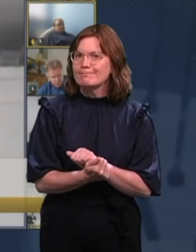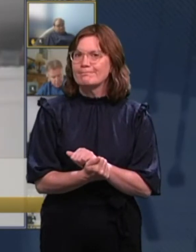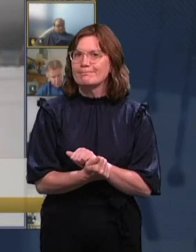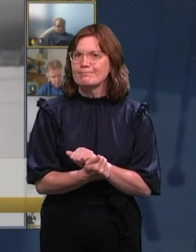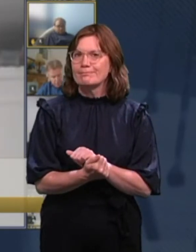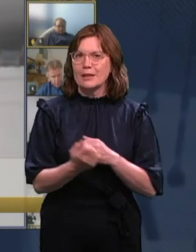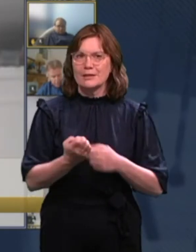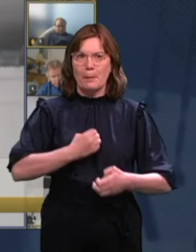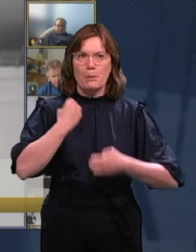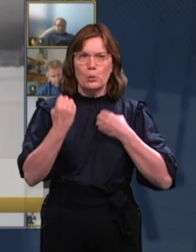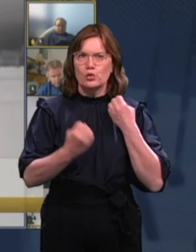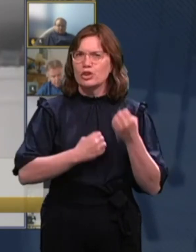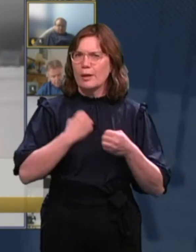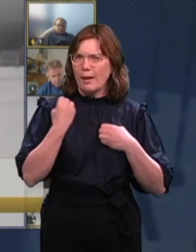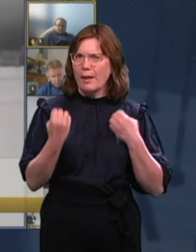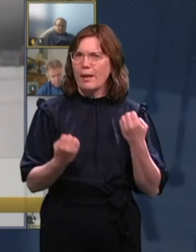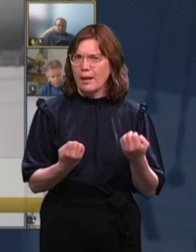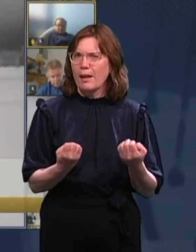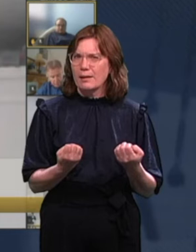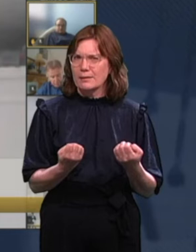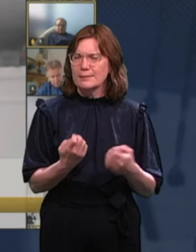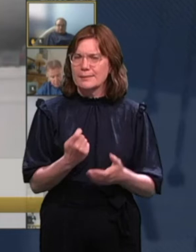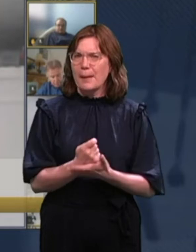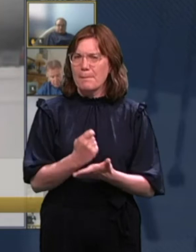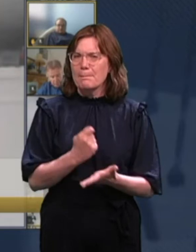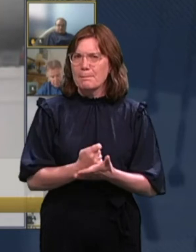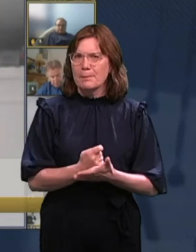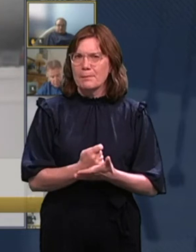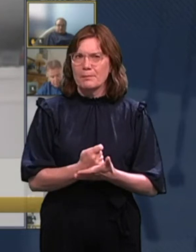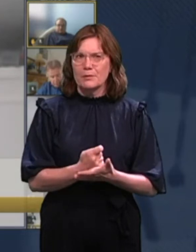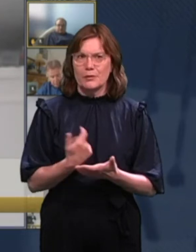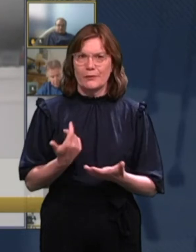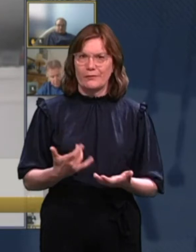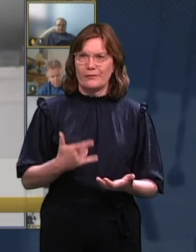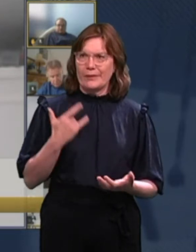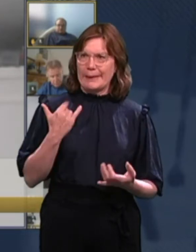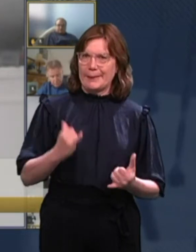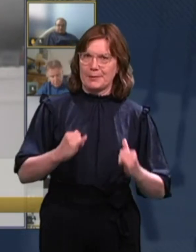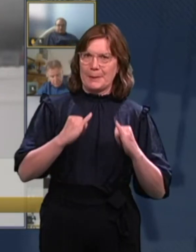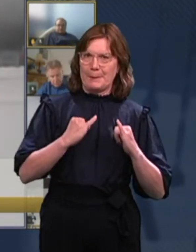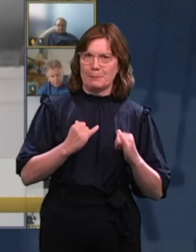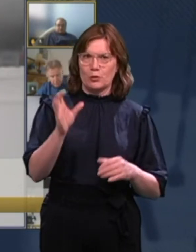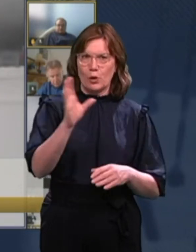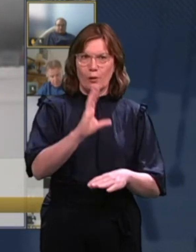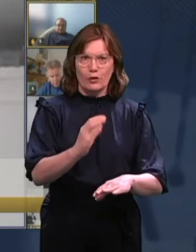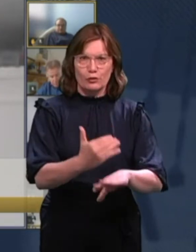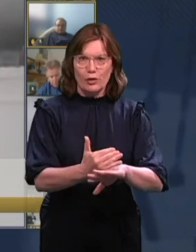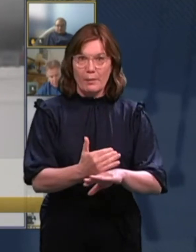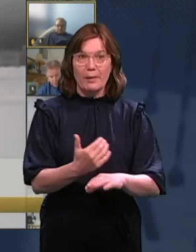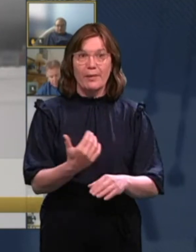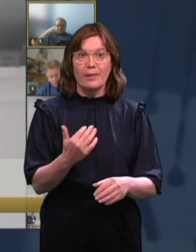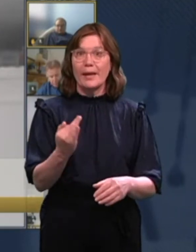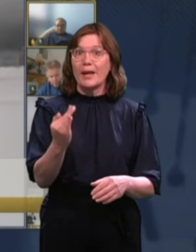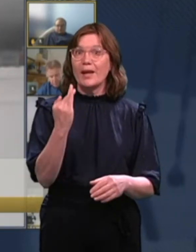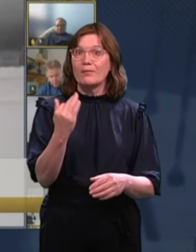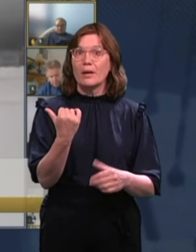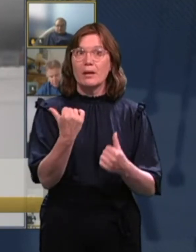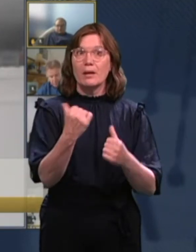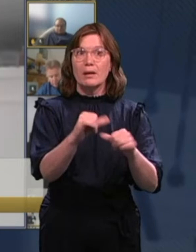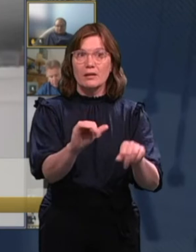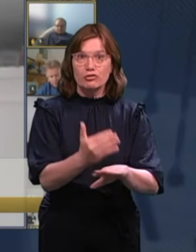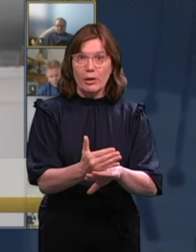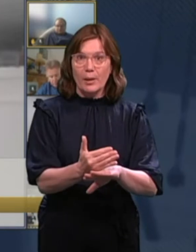more emotional for people to try and find a job. And then if they do find a job, they don't